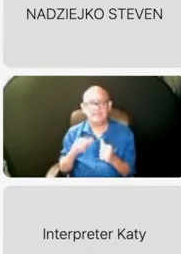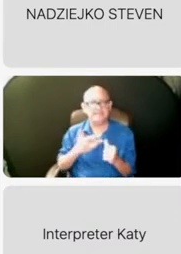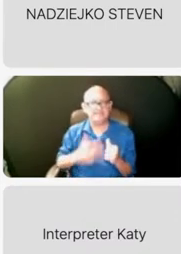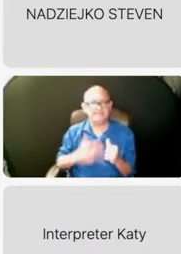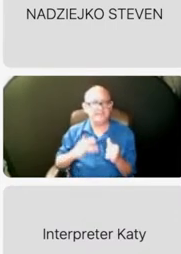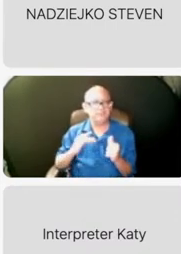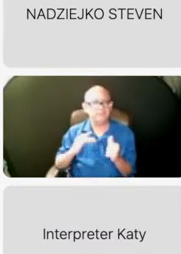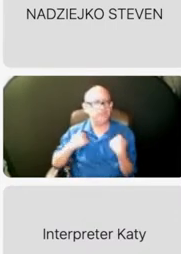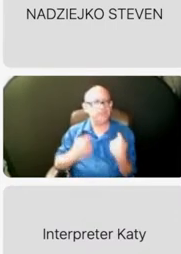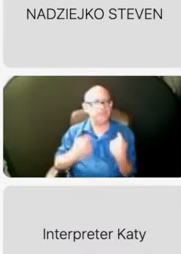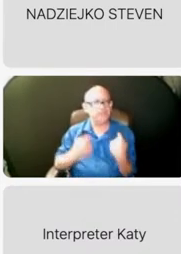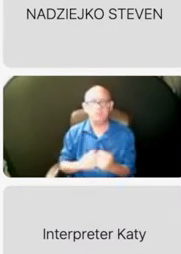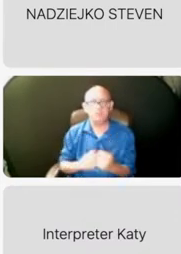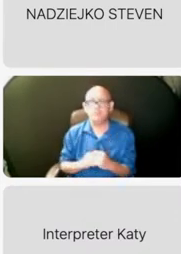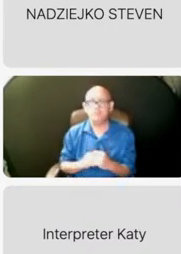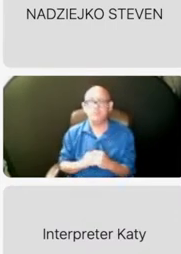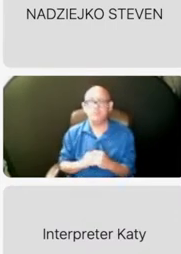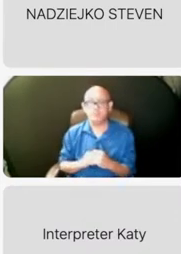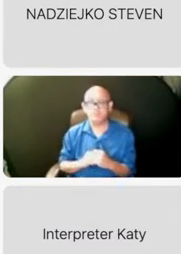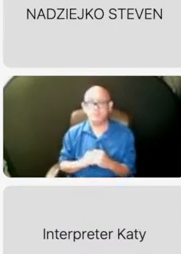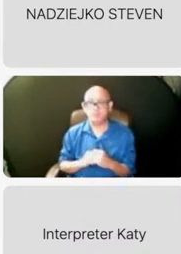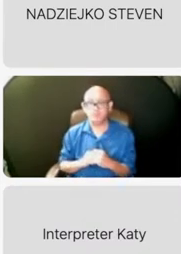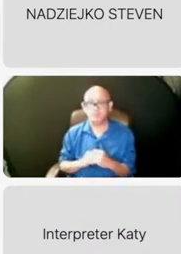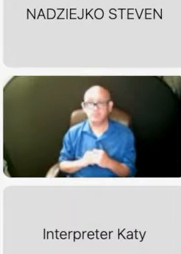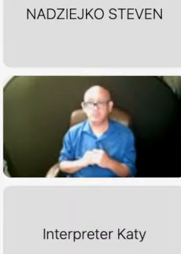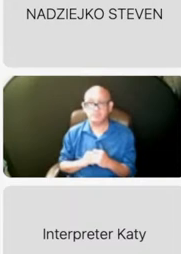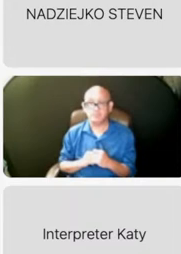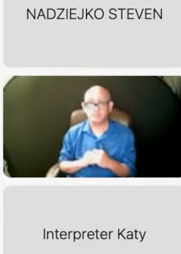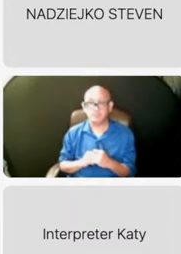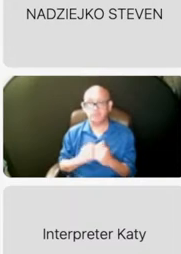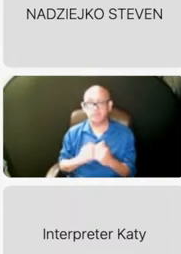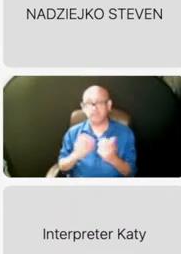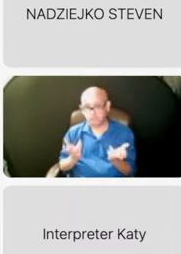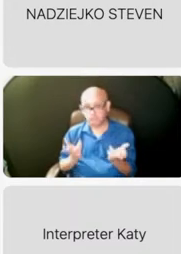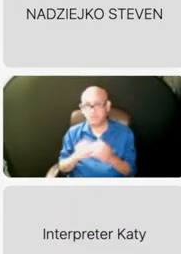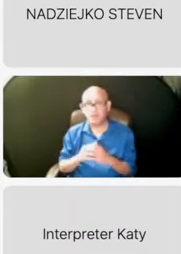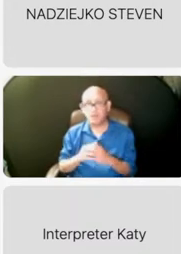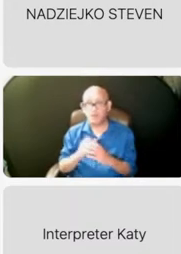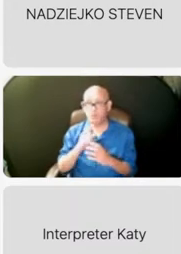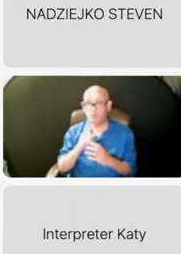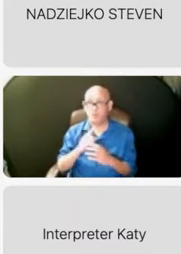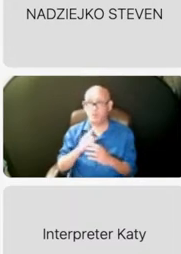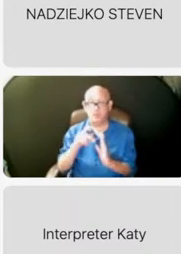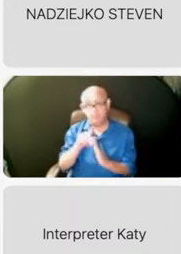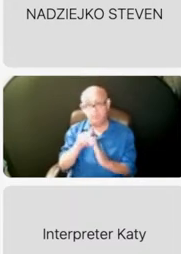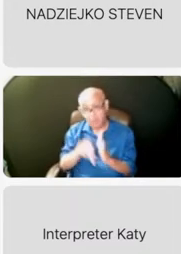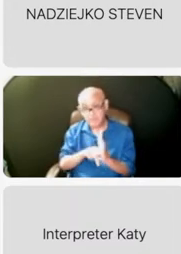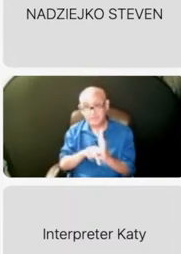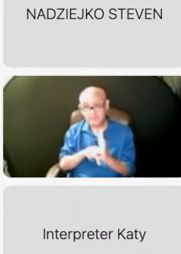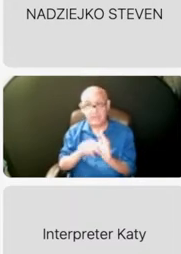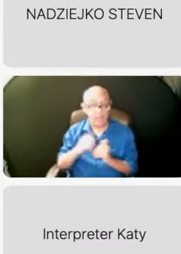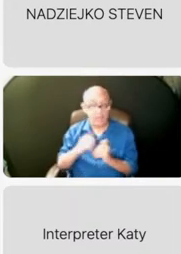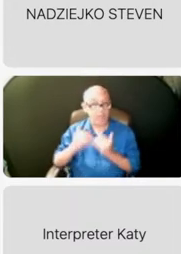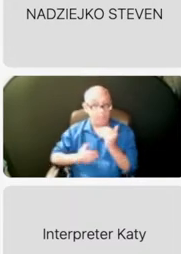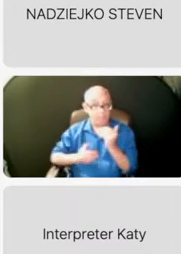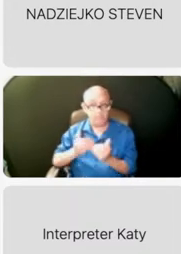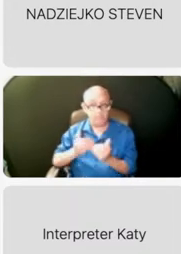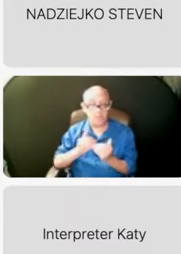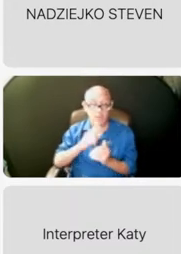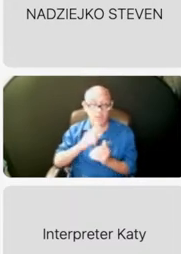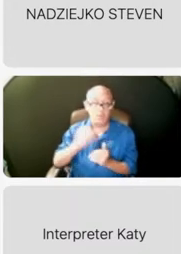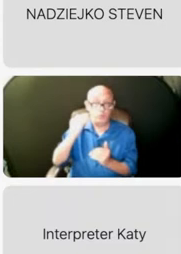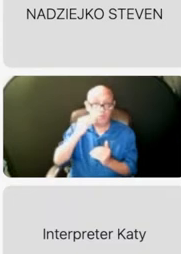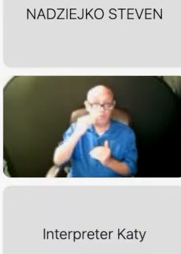we've done so i don't know the policy right off hand uh but uh i would probably